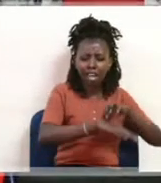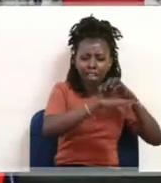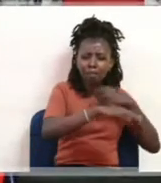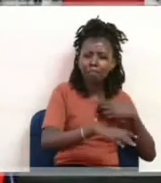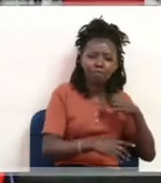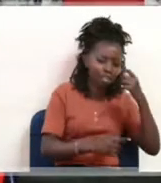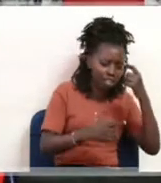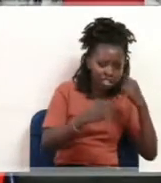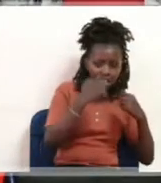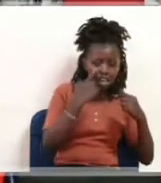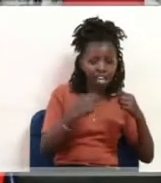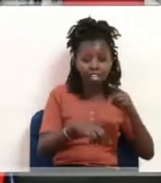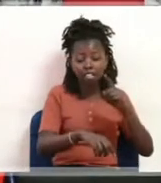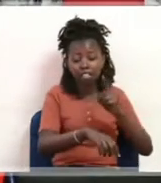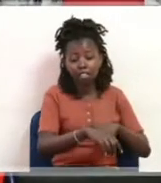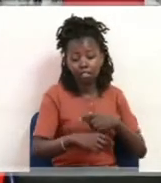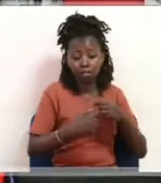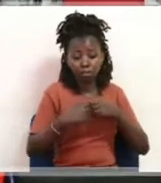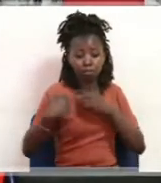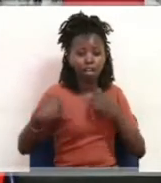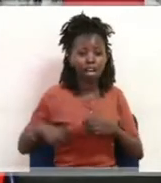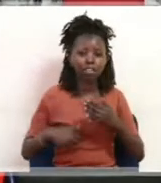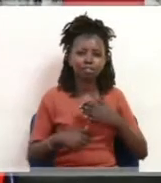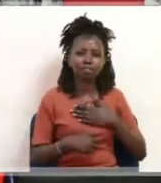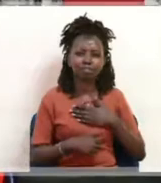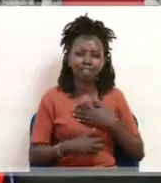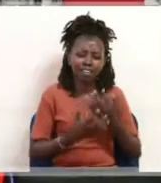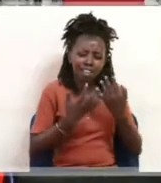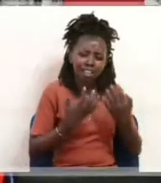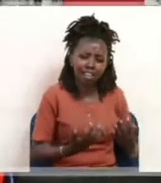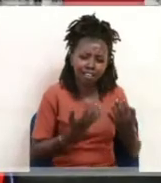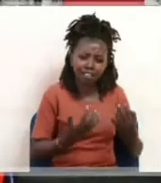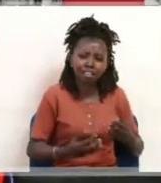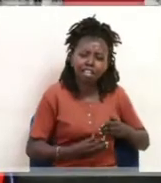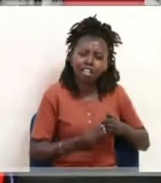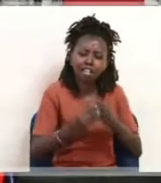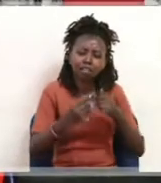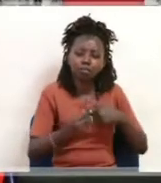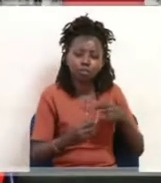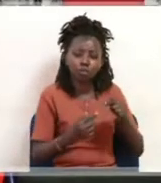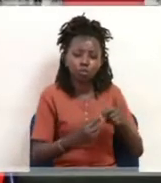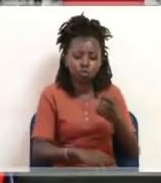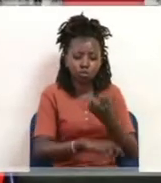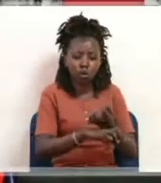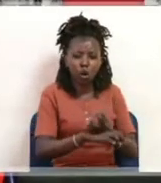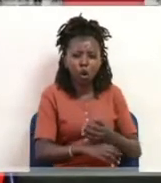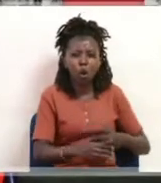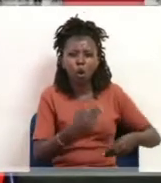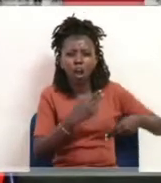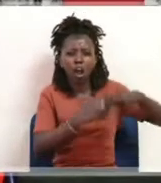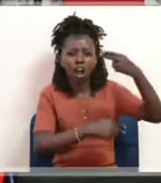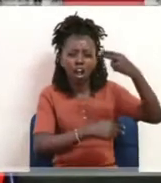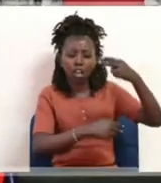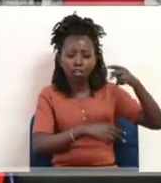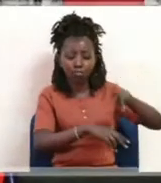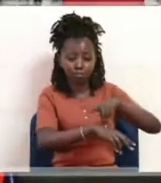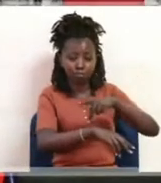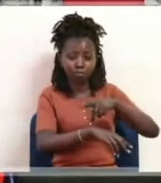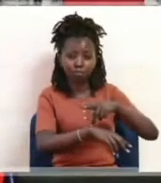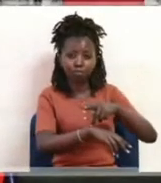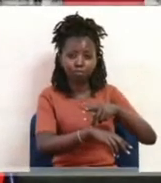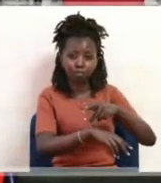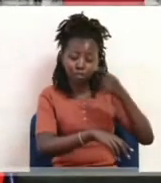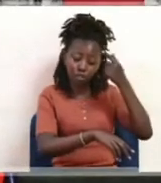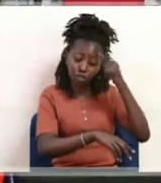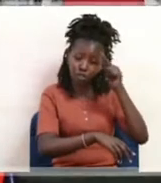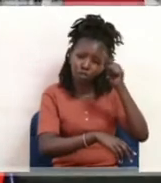When my heart is overwhelmed, lead me to the rock that is higher than I. That's Psalm 61, verse 1 to 4. For thou hast